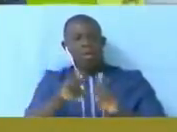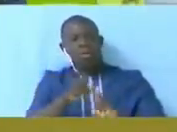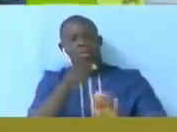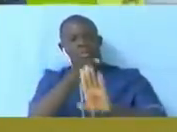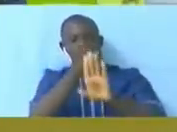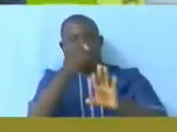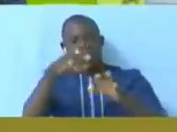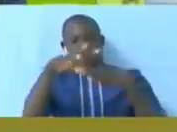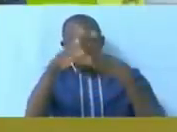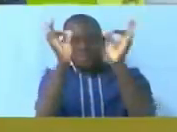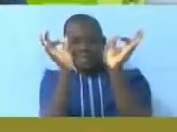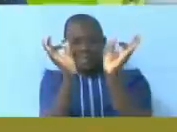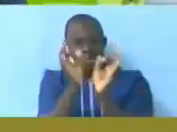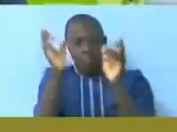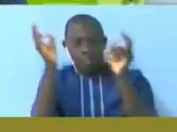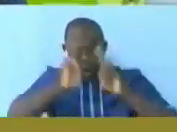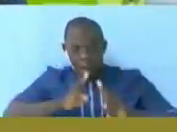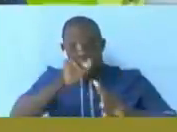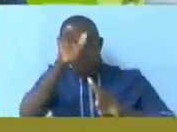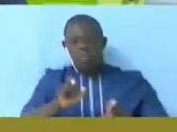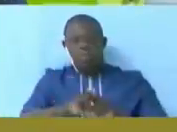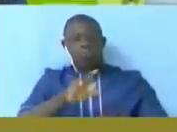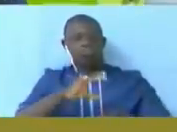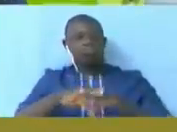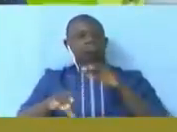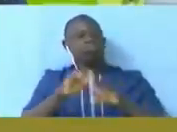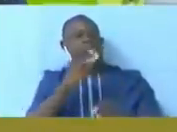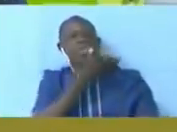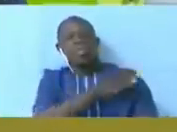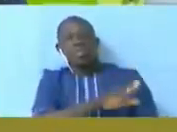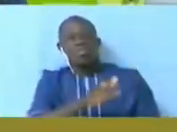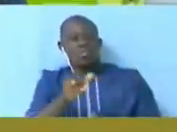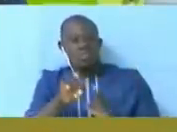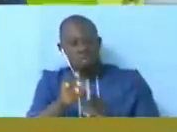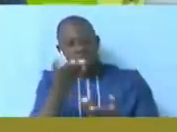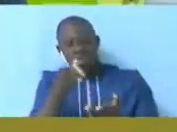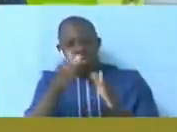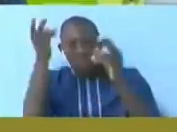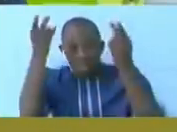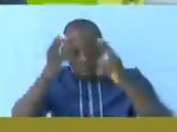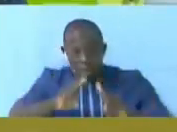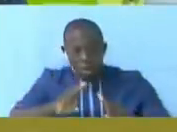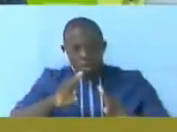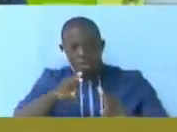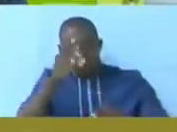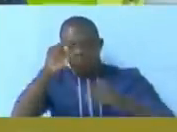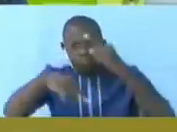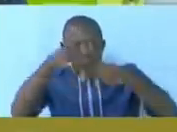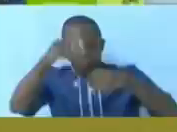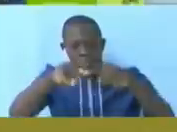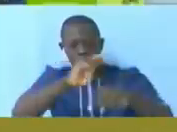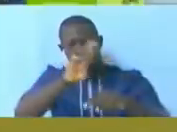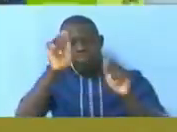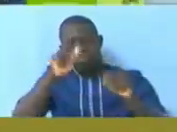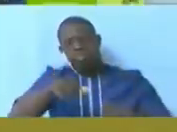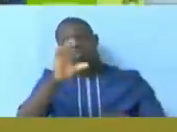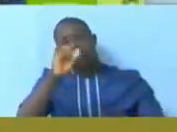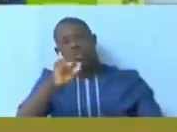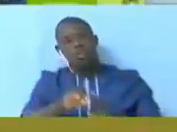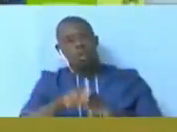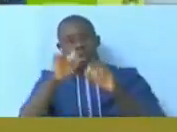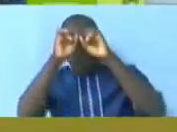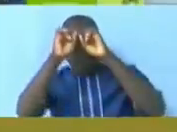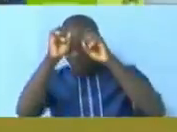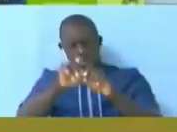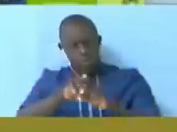nyanta lola wo muta molie wairi olube muruta koma yeda bondije kito manna tano kato itel fanal man sakunda ta kito